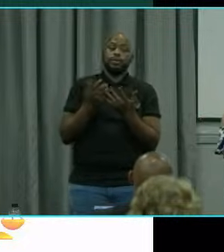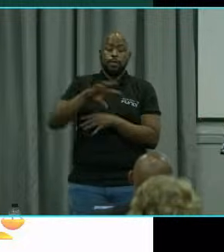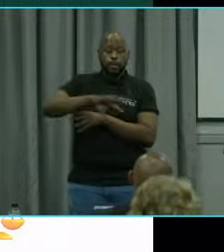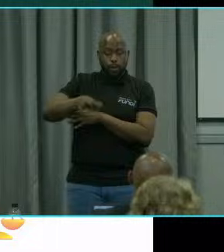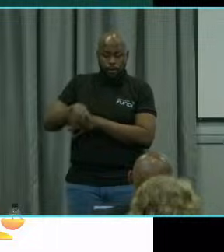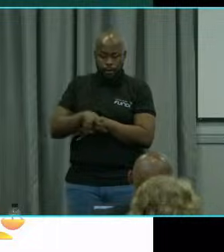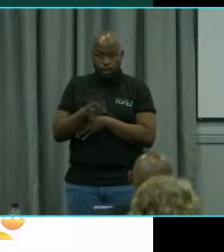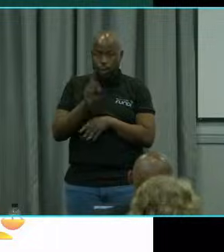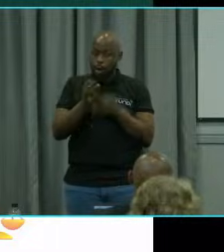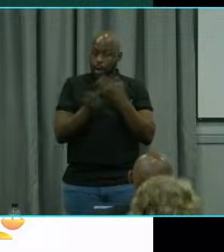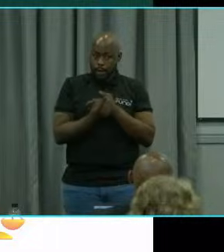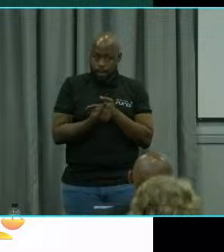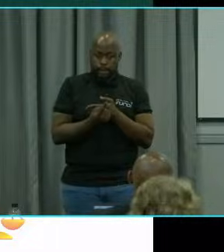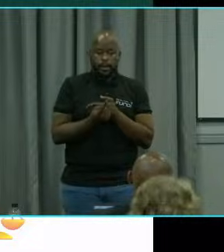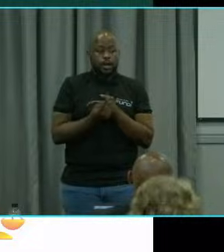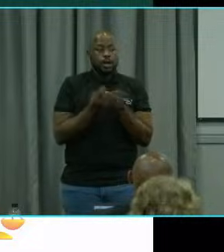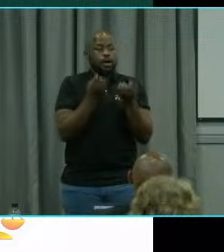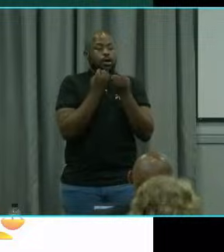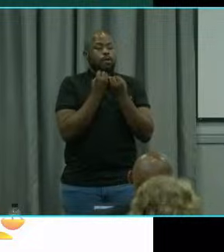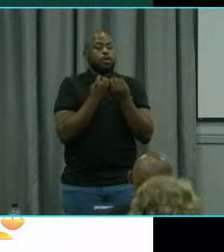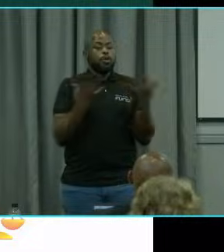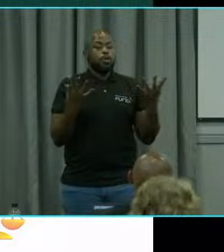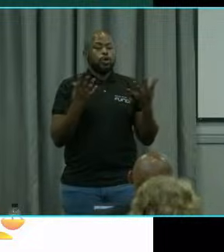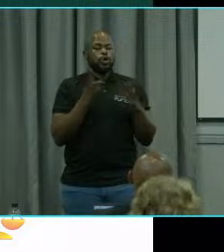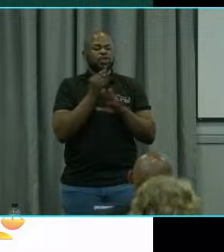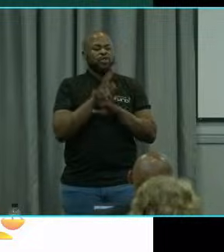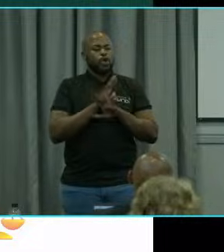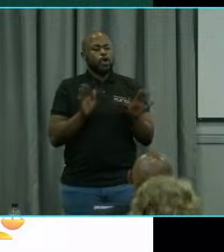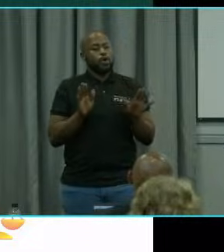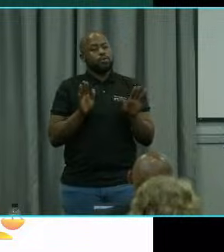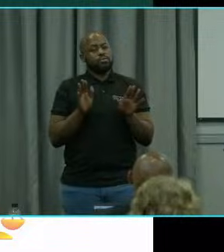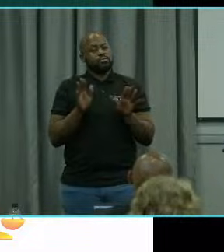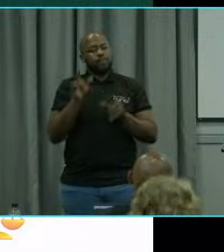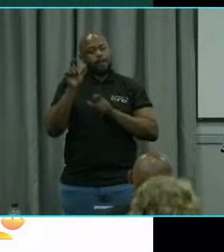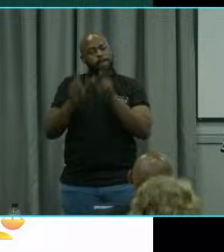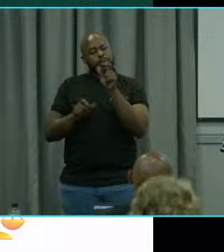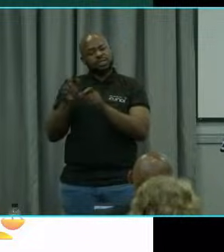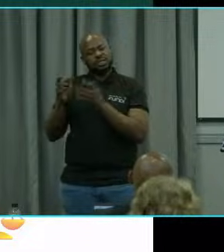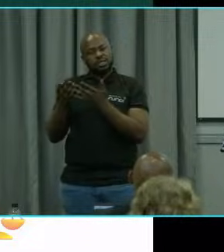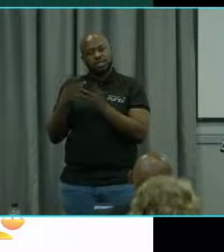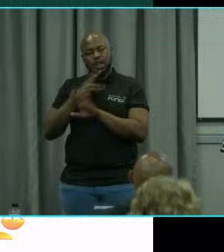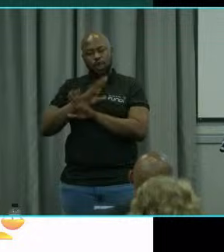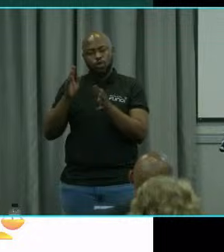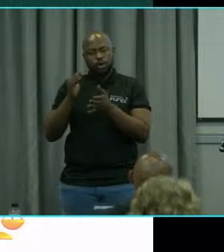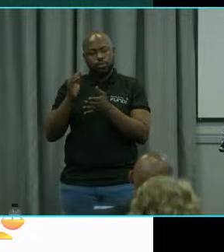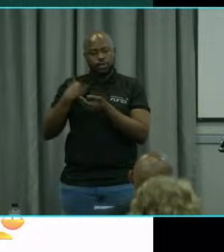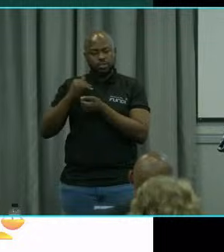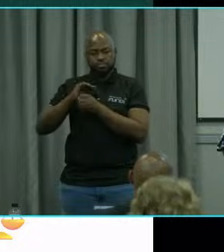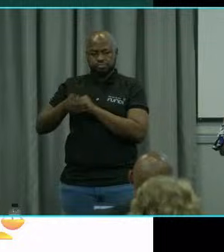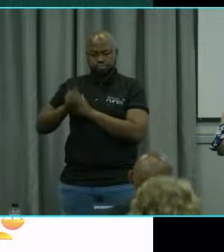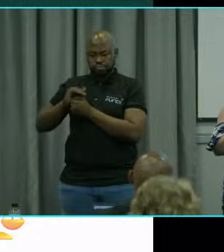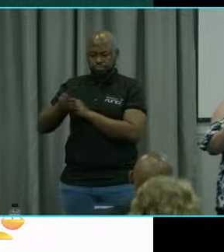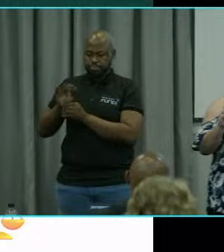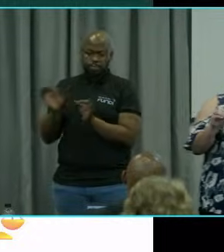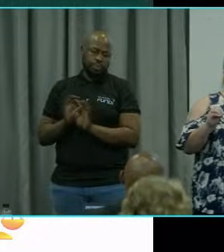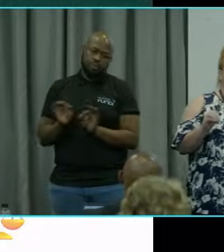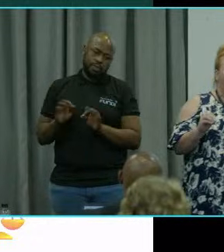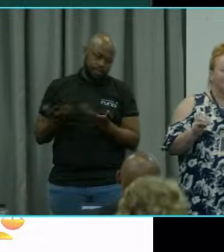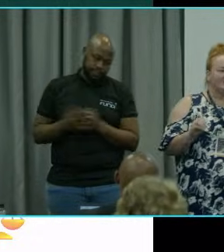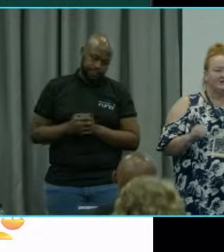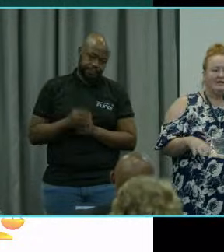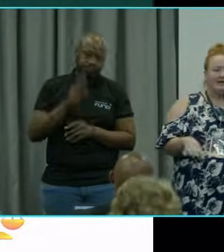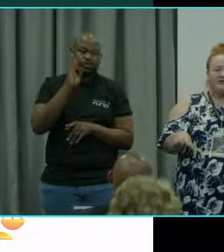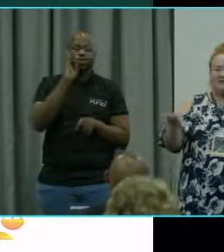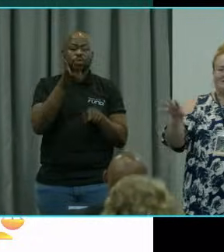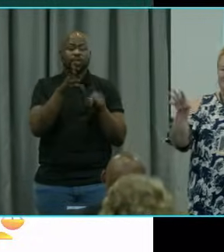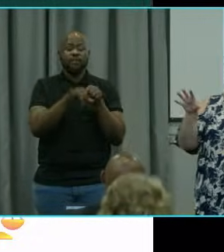is most of our non-personnel activities are not being taken care of, all right? So you'll find in a